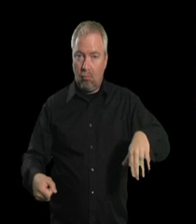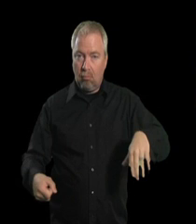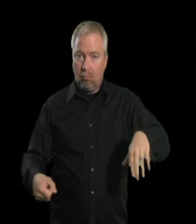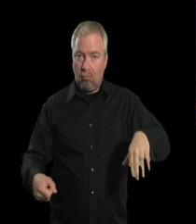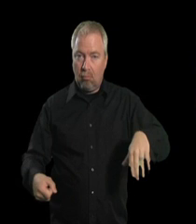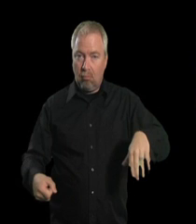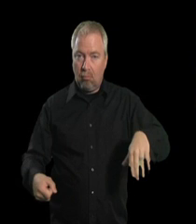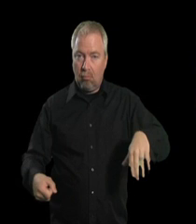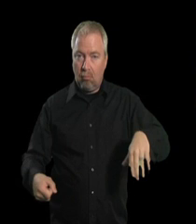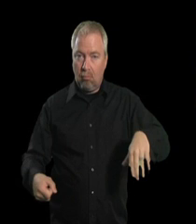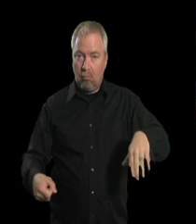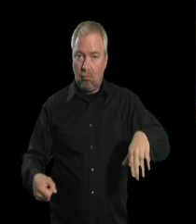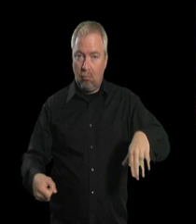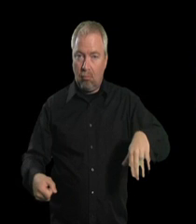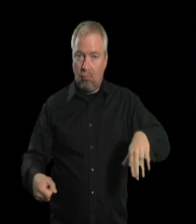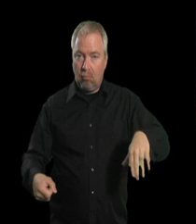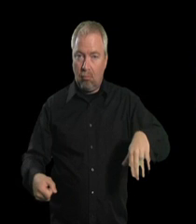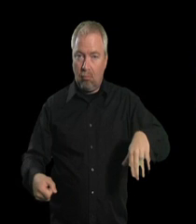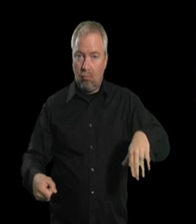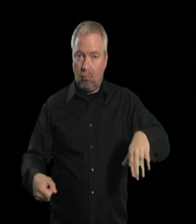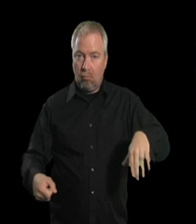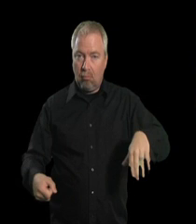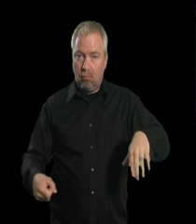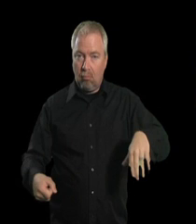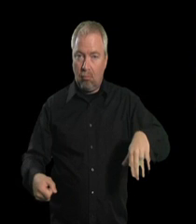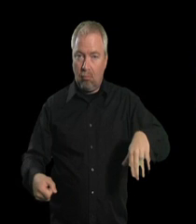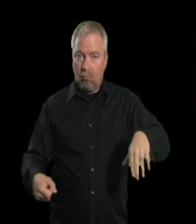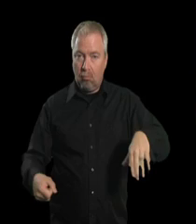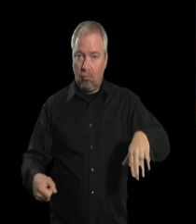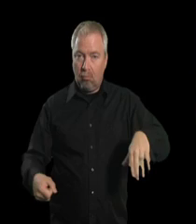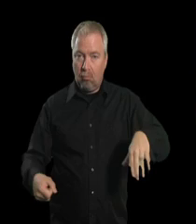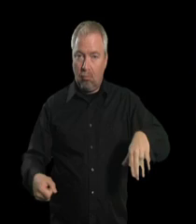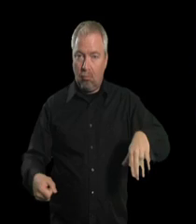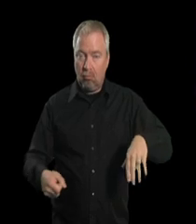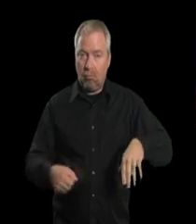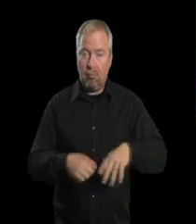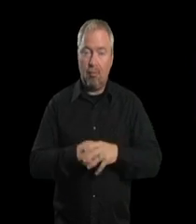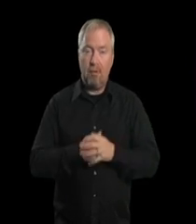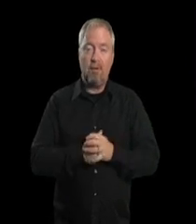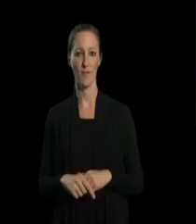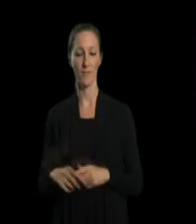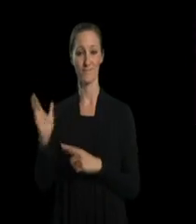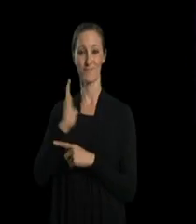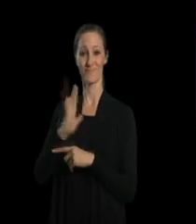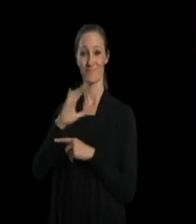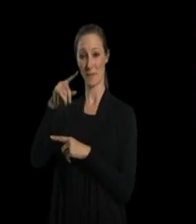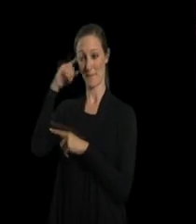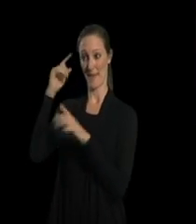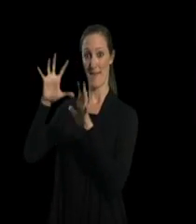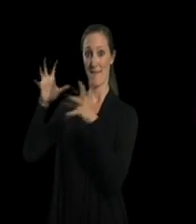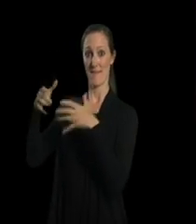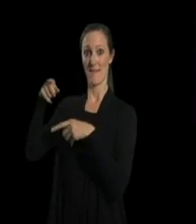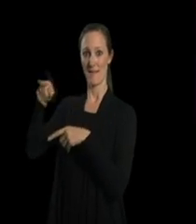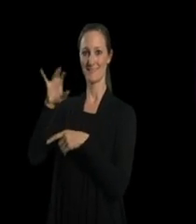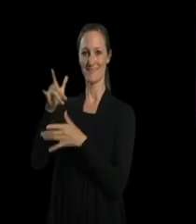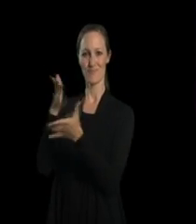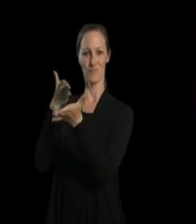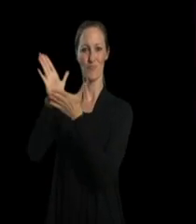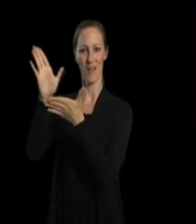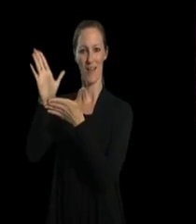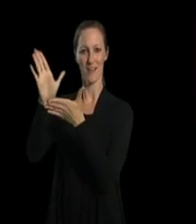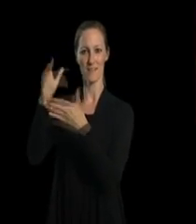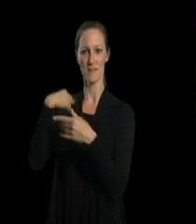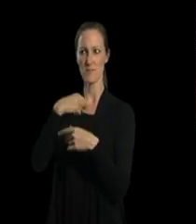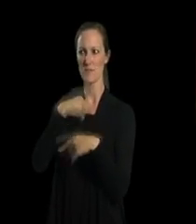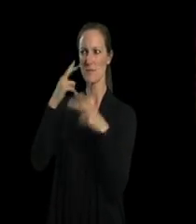stick in his mouth, using it to press buttons on a device. My Tour interviews. A lot of it took its origin within